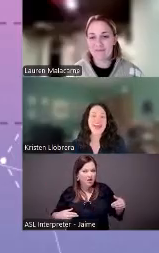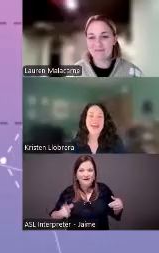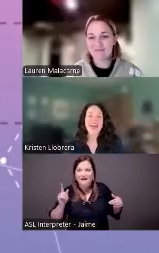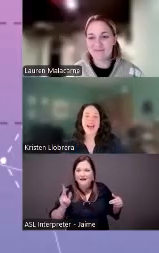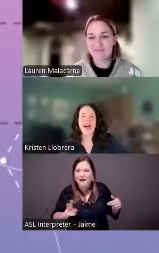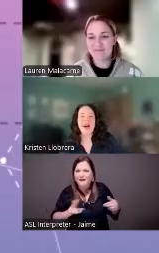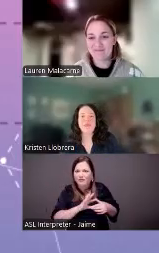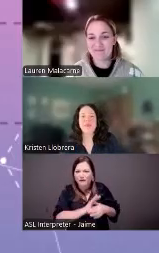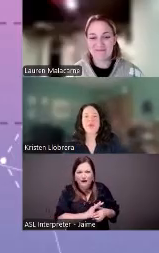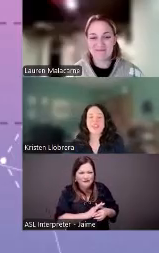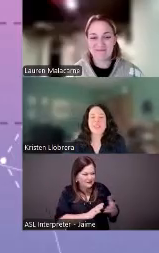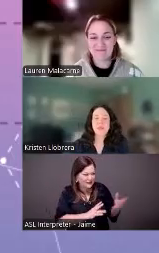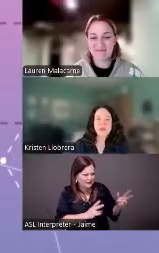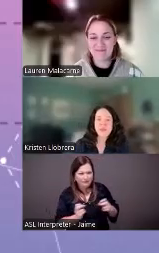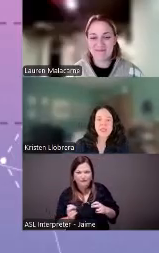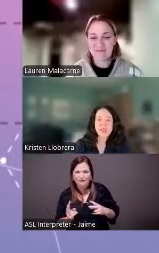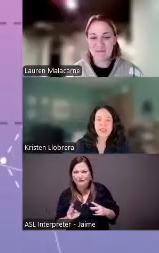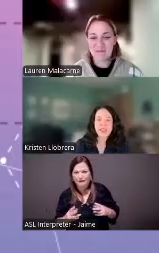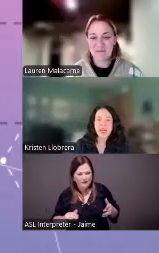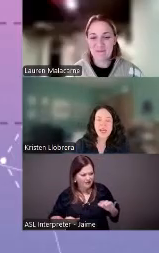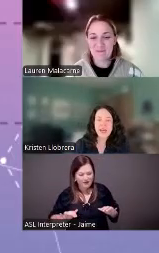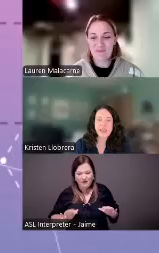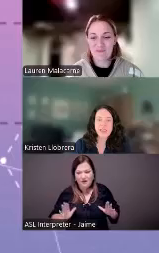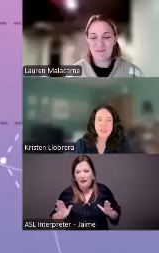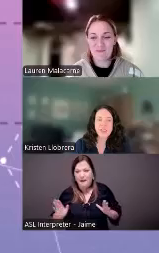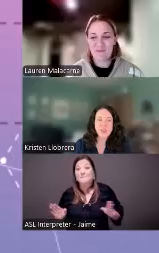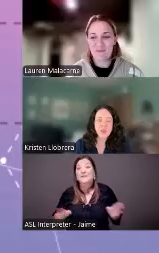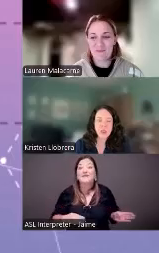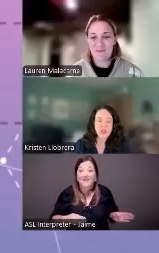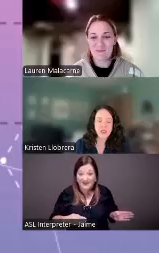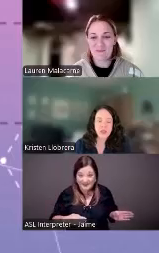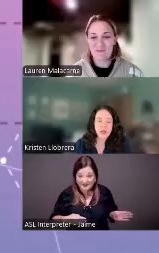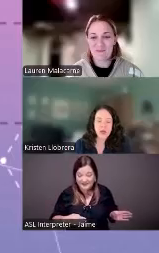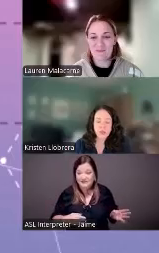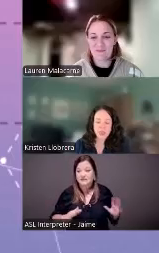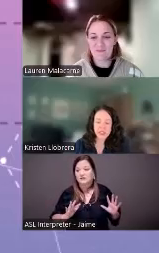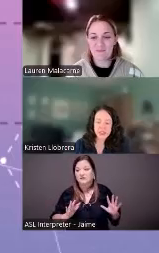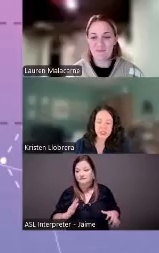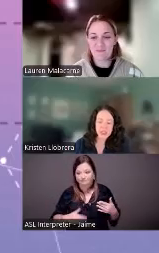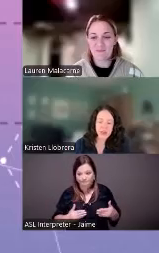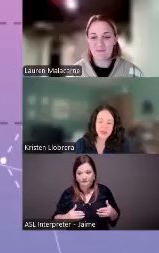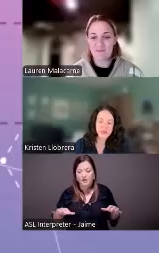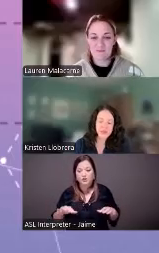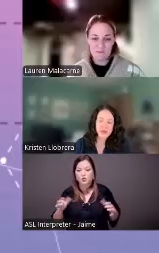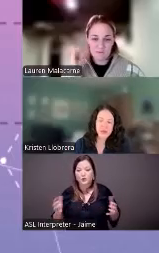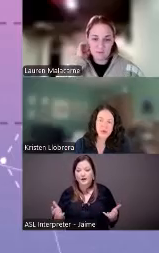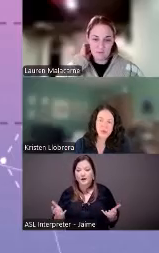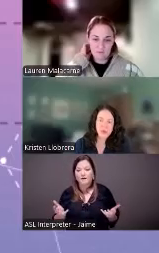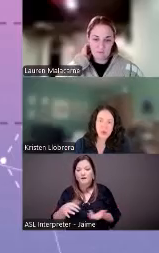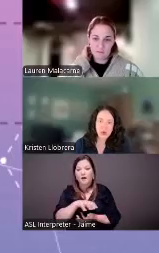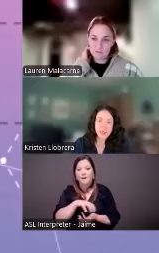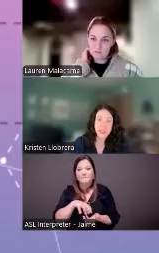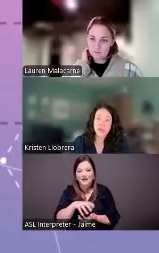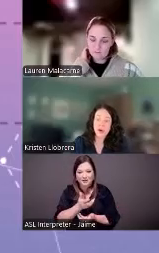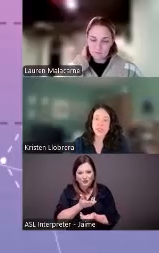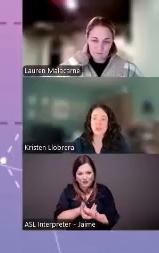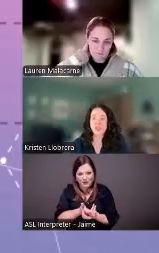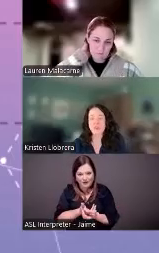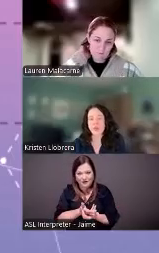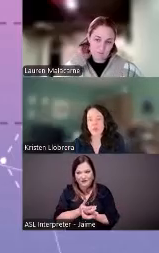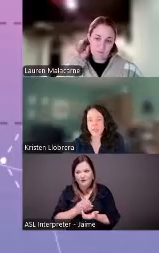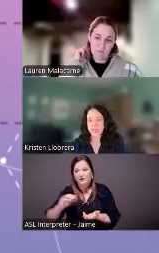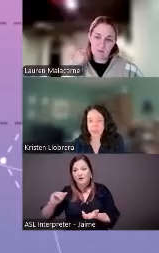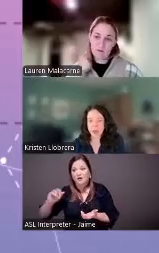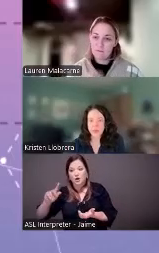So we ended up pivoting and doing a combination of Articulate Rise,